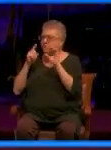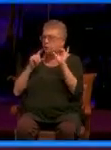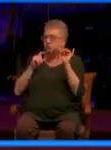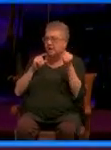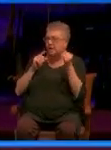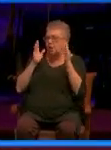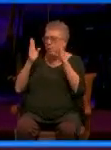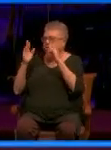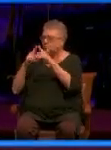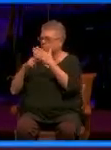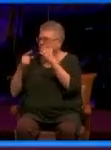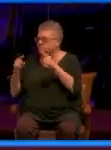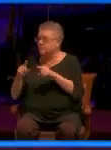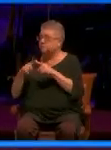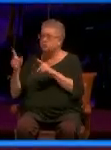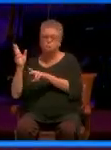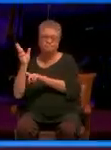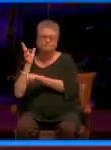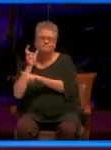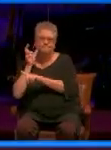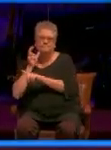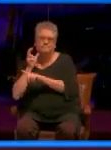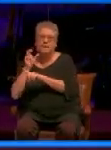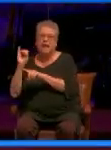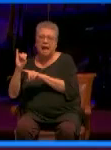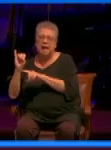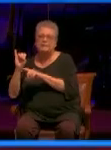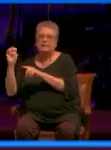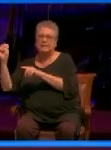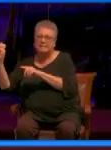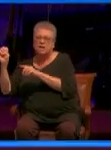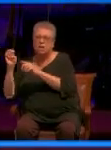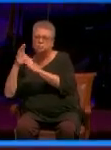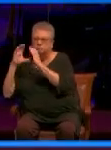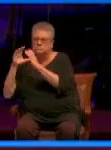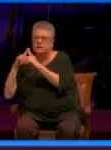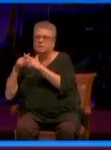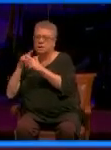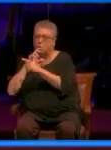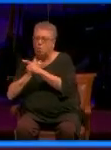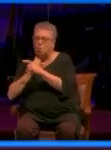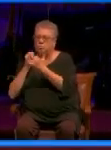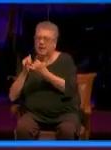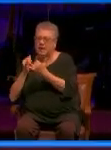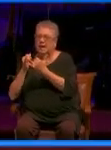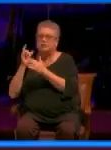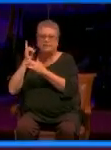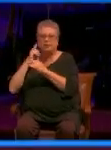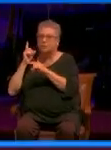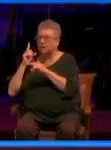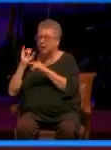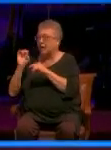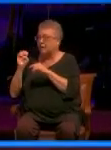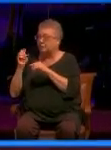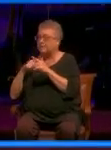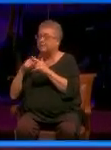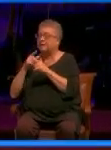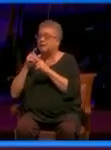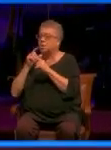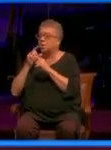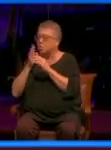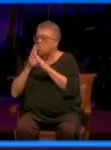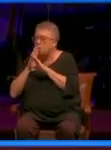out for what's happening. So she's heard Isaac, who in his old age is losing some of his hearing. He probably didn't whisper very